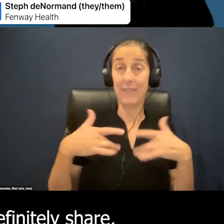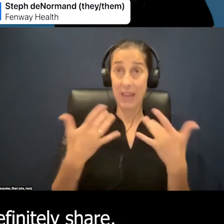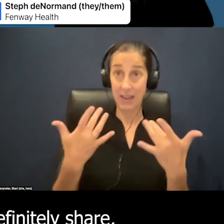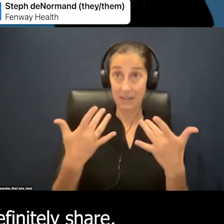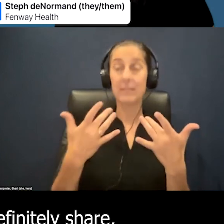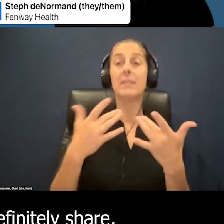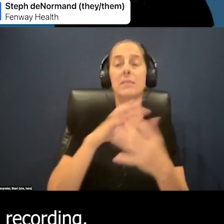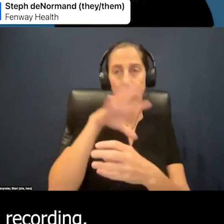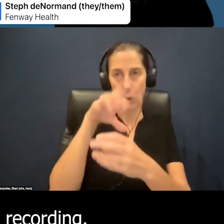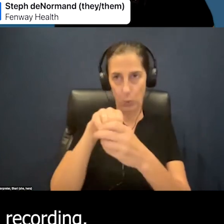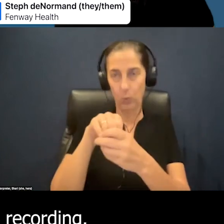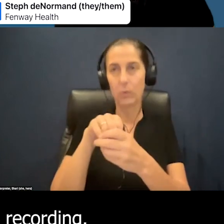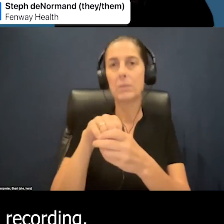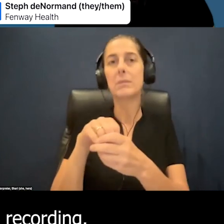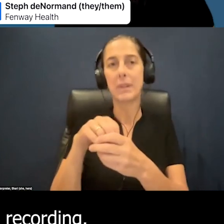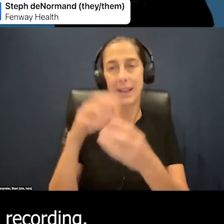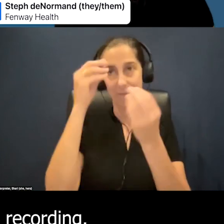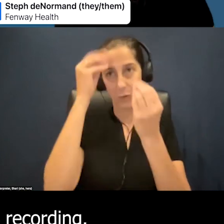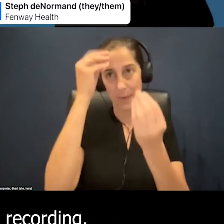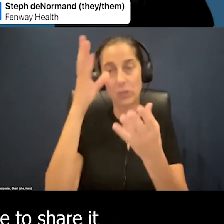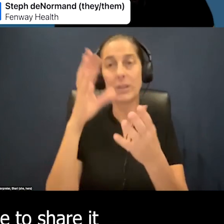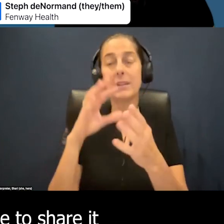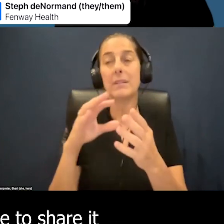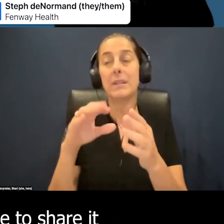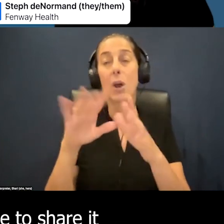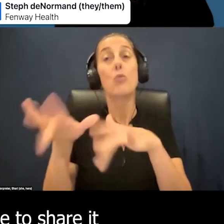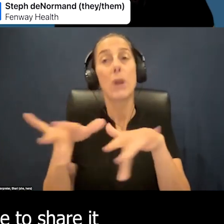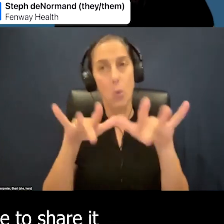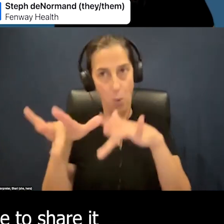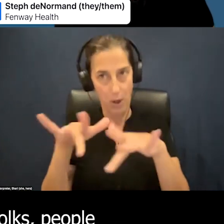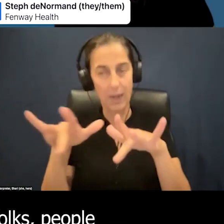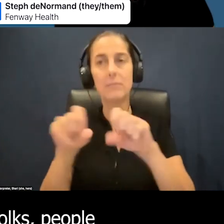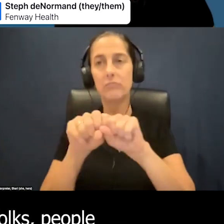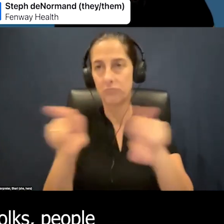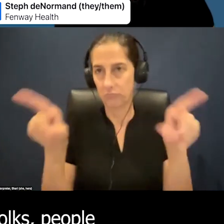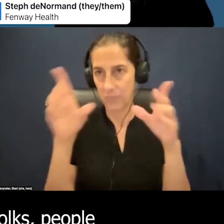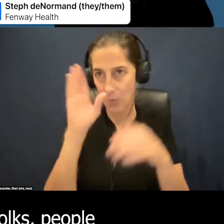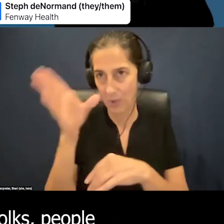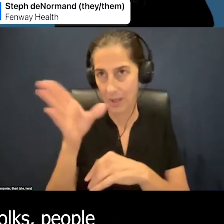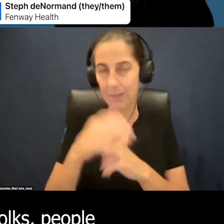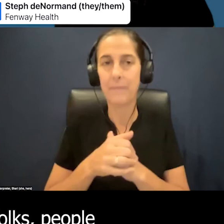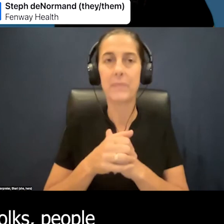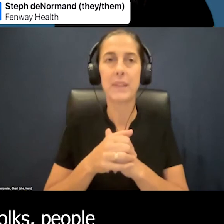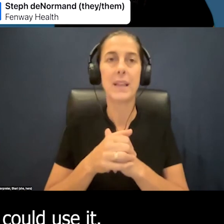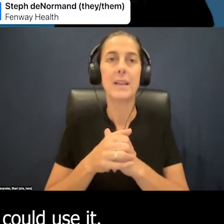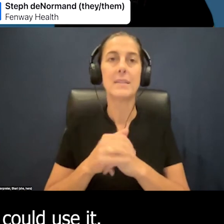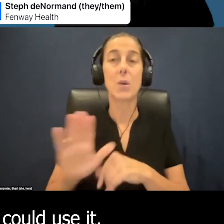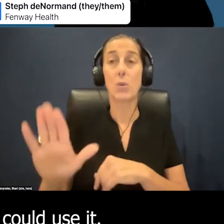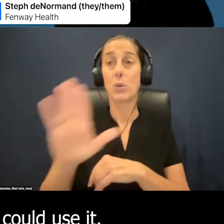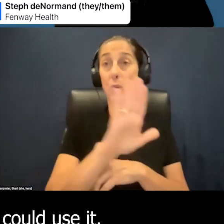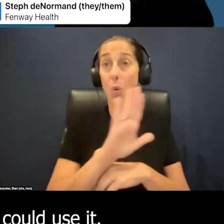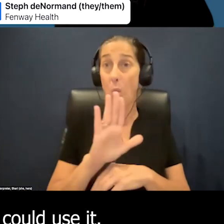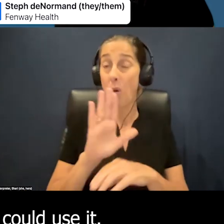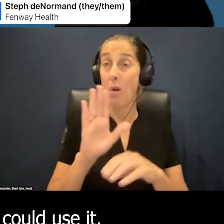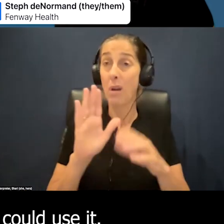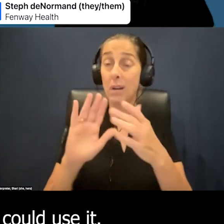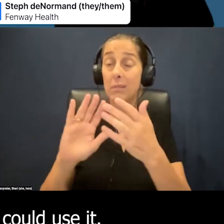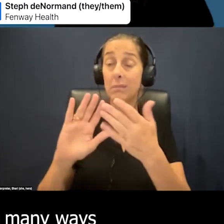will definitely share, including the recording. Please feel free to share it among your folks, people who you think could use